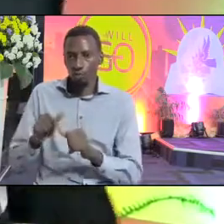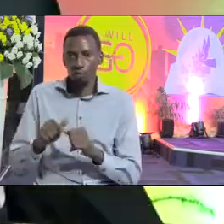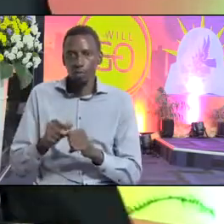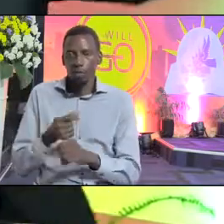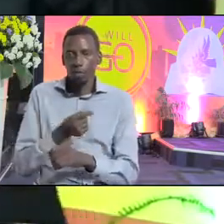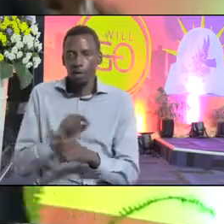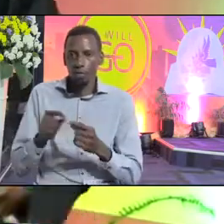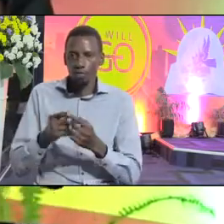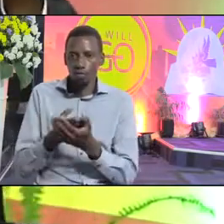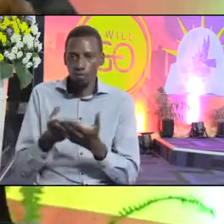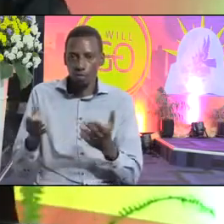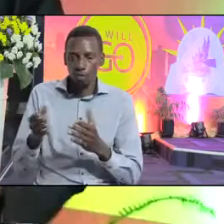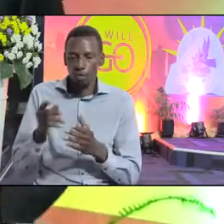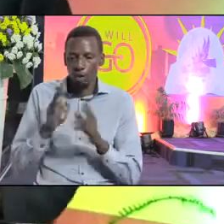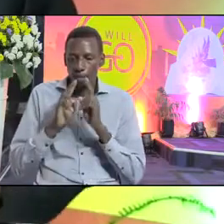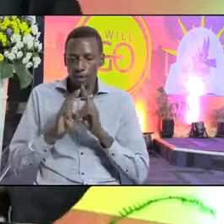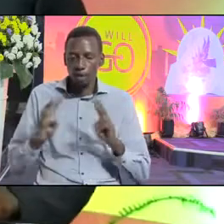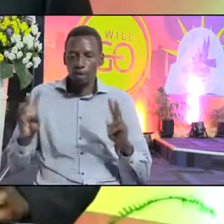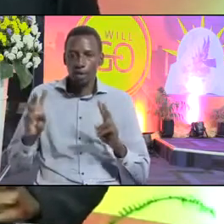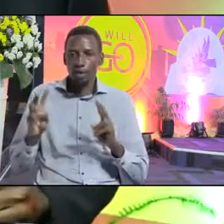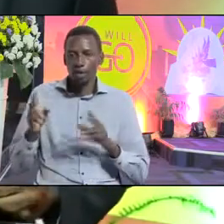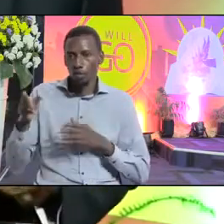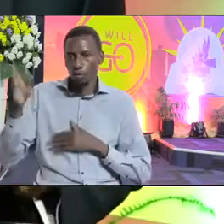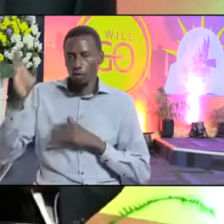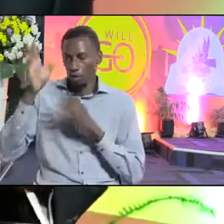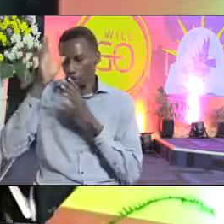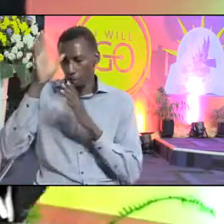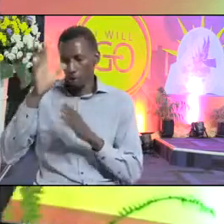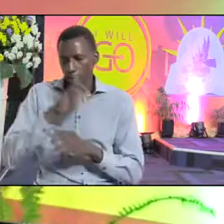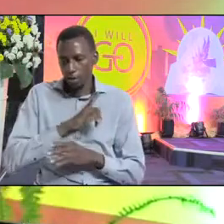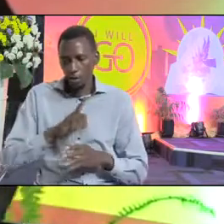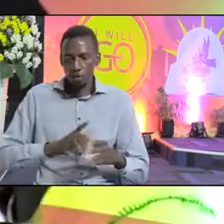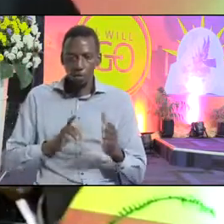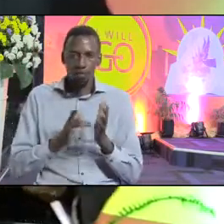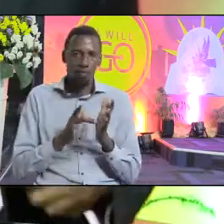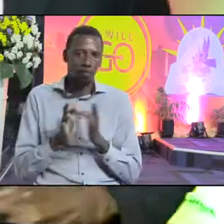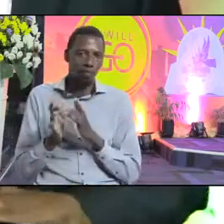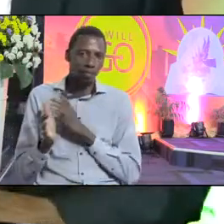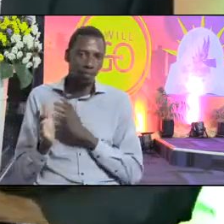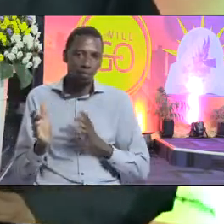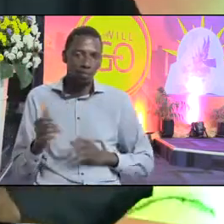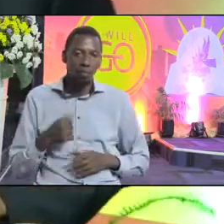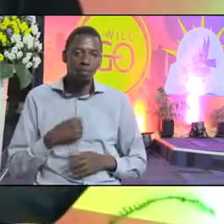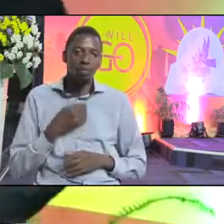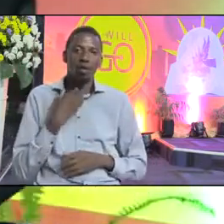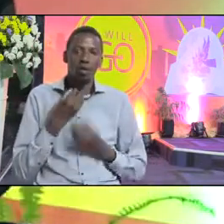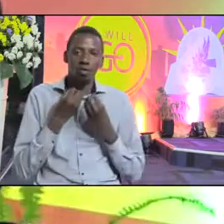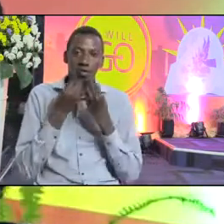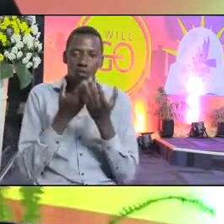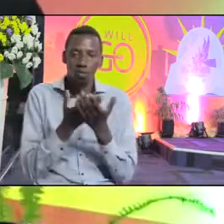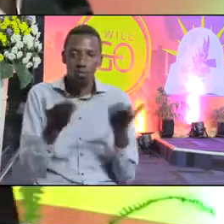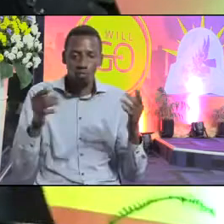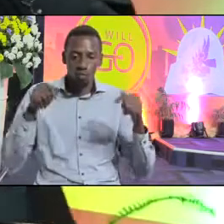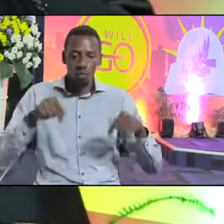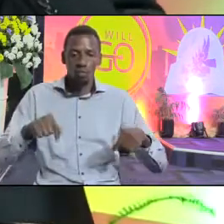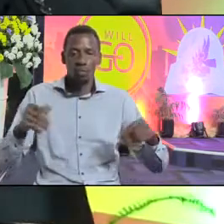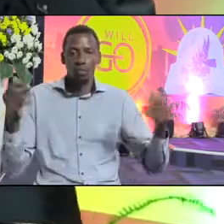peace from God our Father and the Lord Jesus Christ. Now let me confess to you tonight that I'm